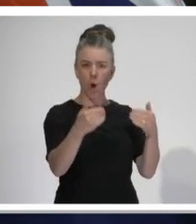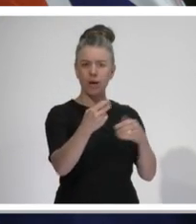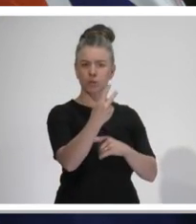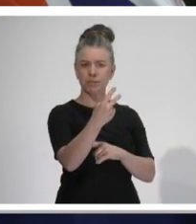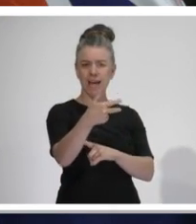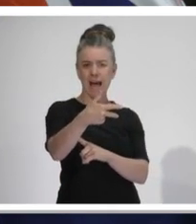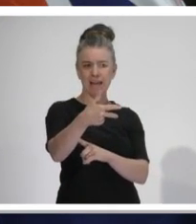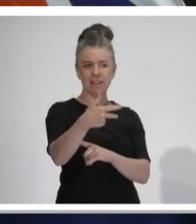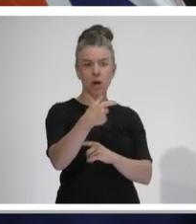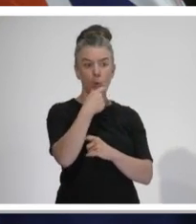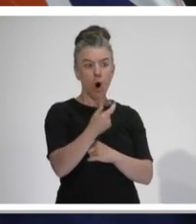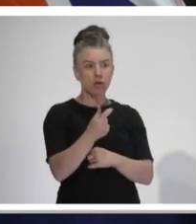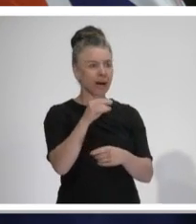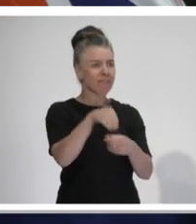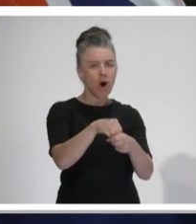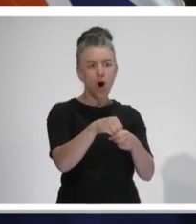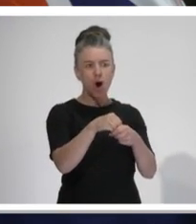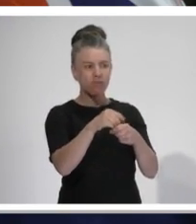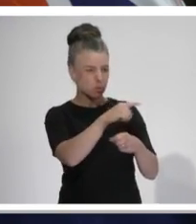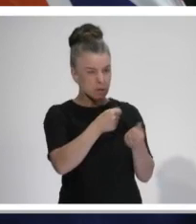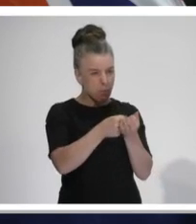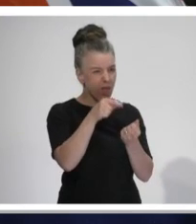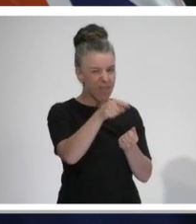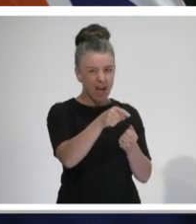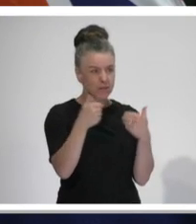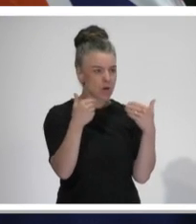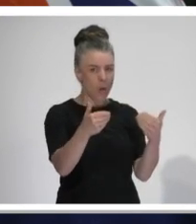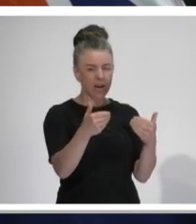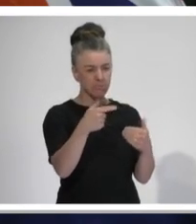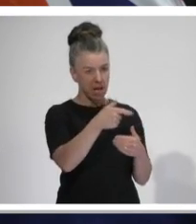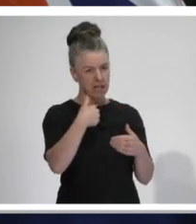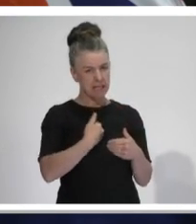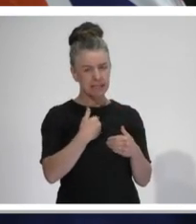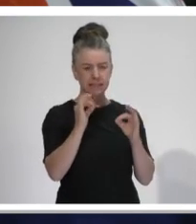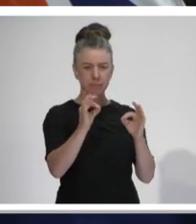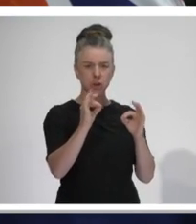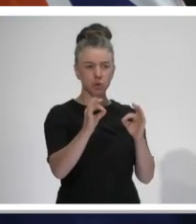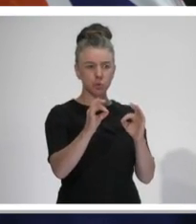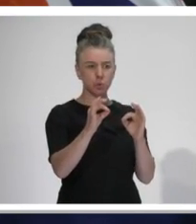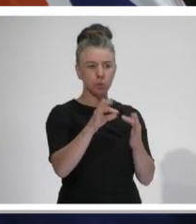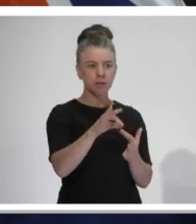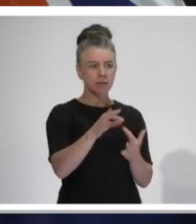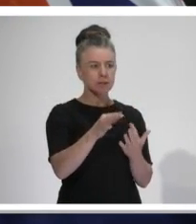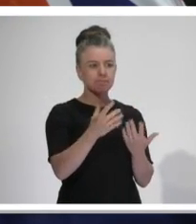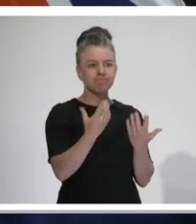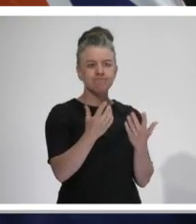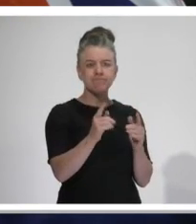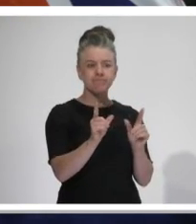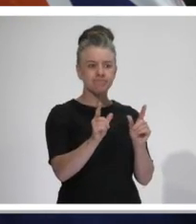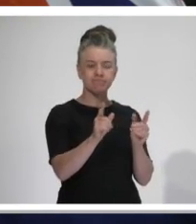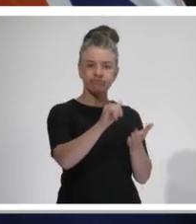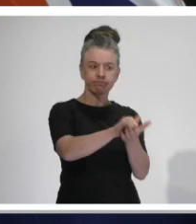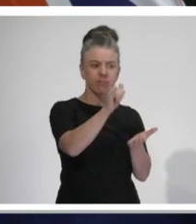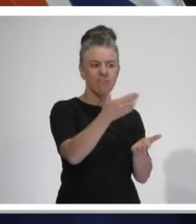the Warriors been involved? Do you support it? And do they actually need a special exemption to leave New Zealand to play on? Personally, I haven't been involved in